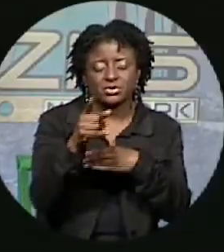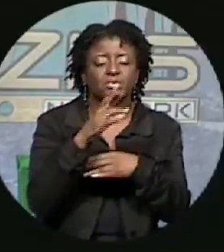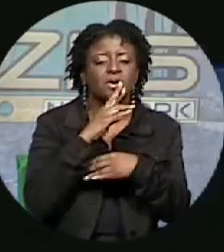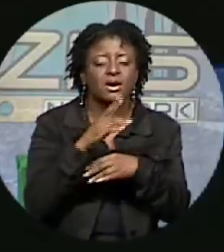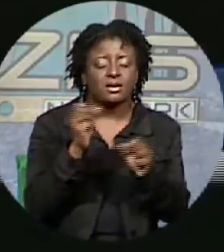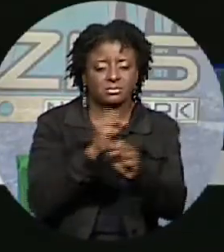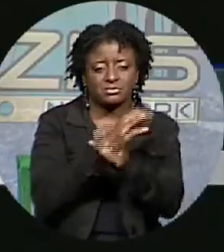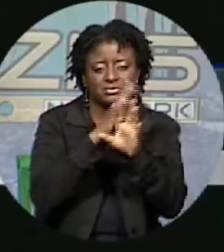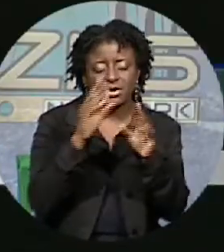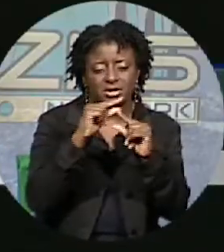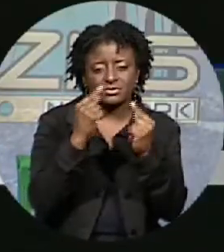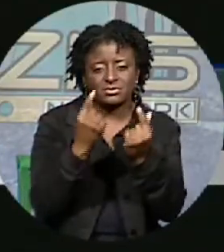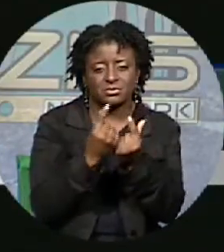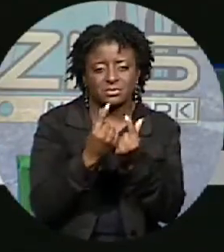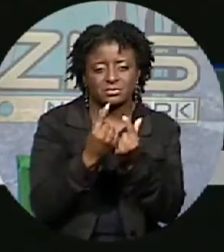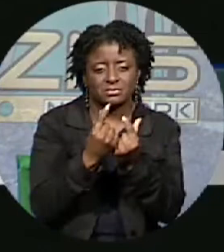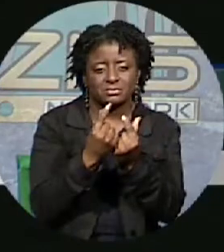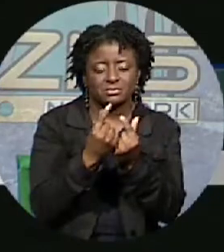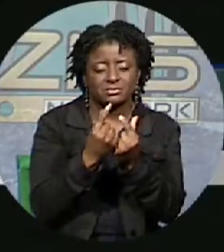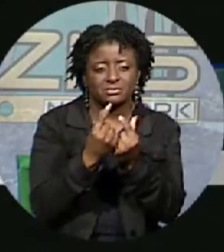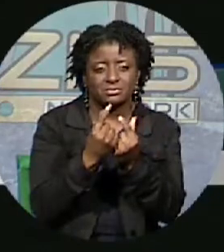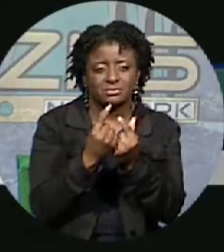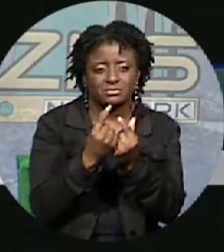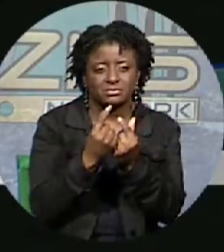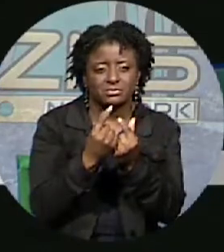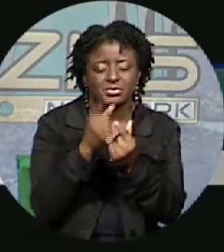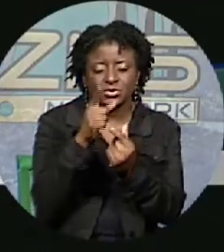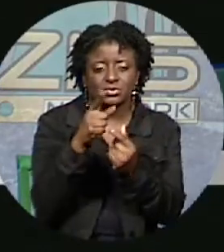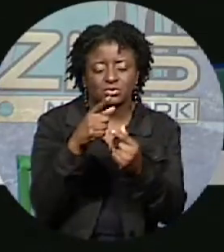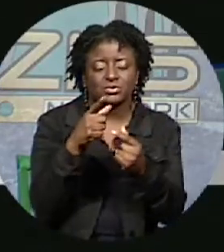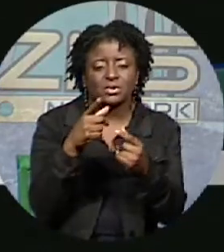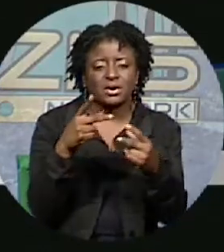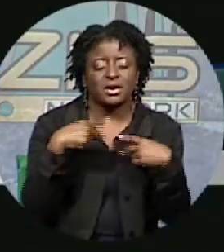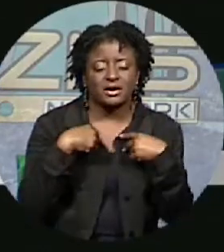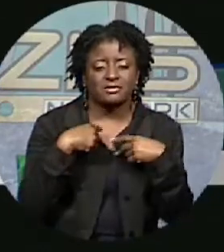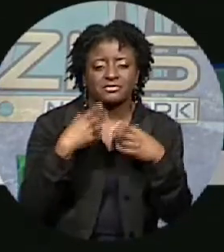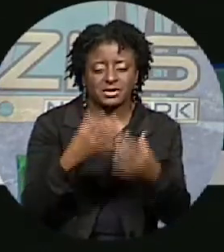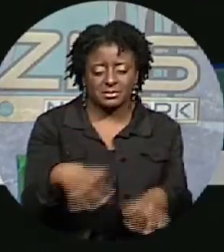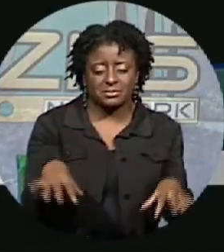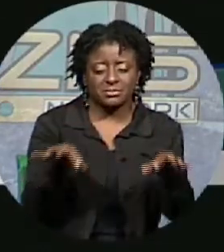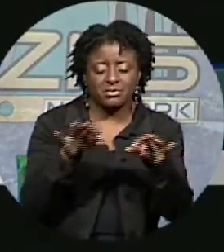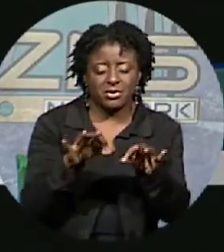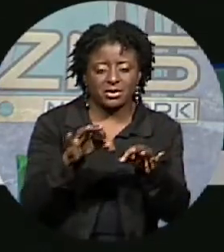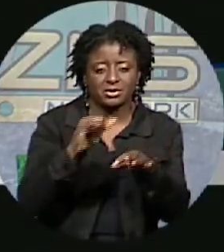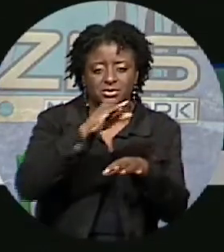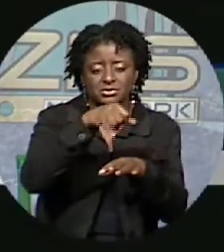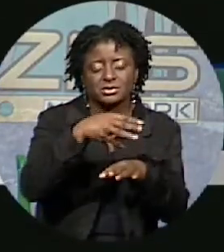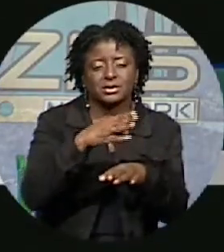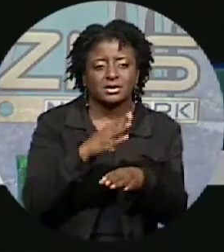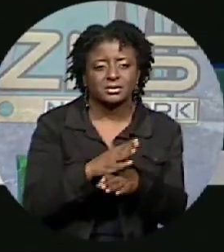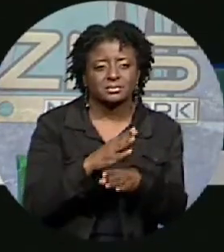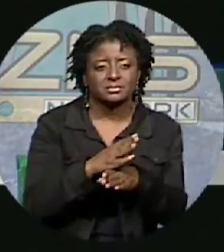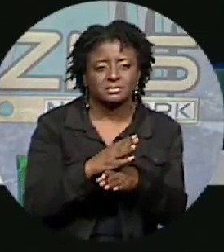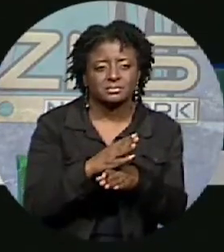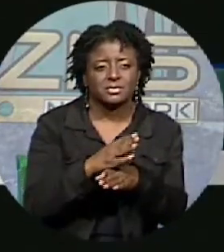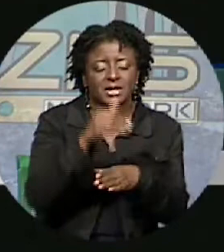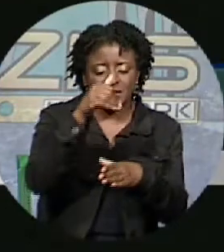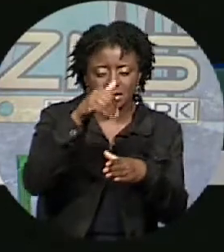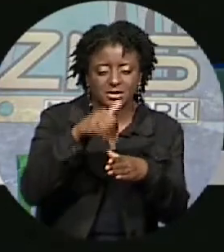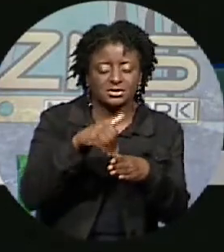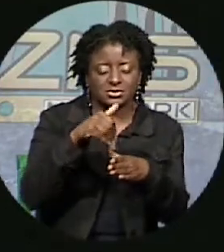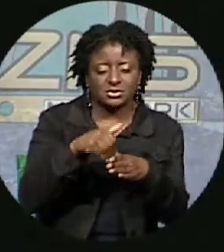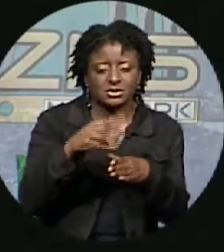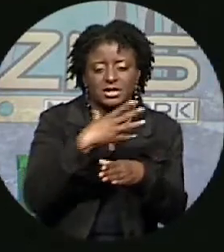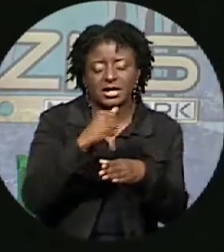people. You're going to perform an important function, not just in a facility, but in a